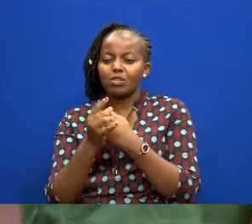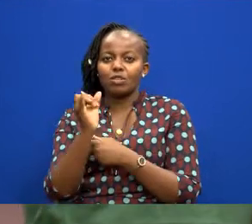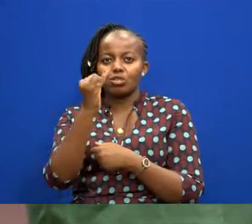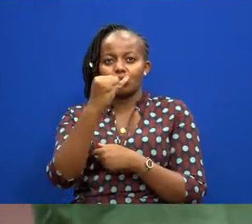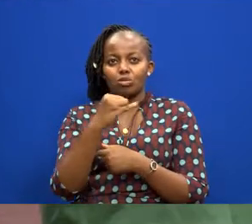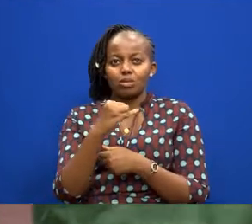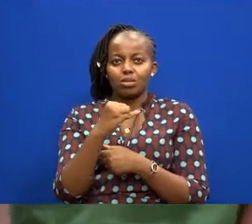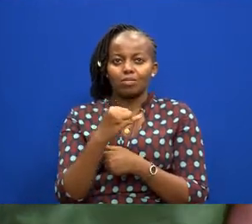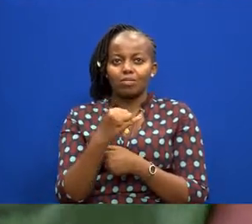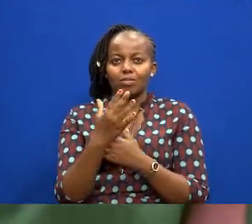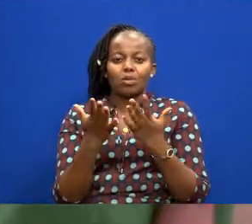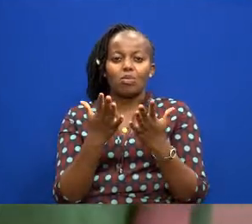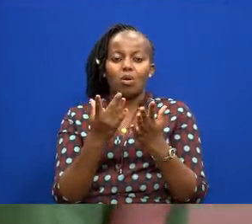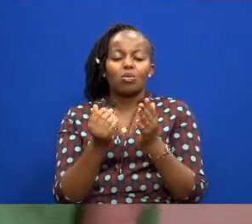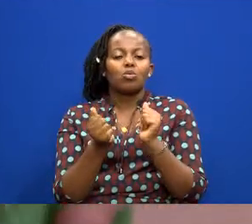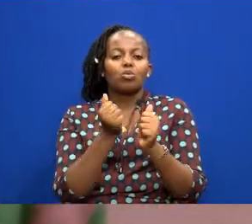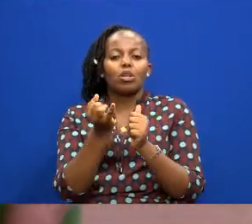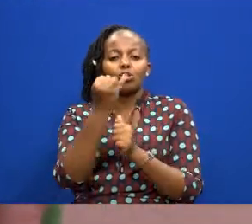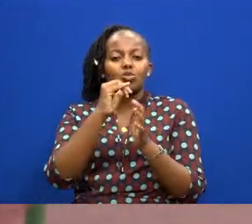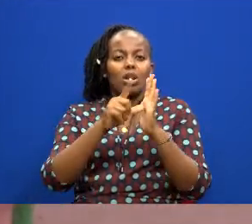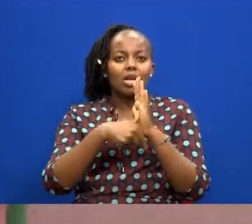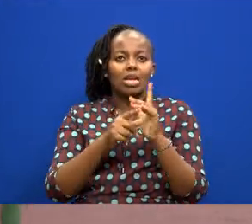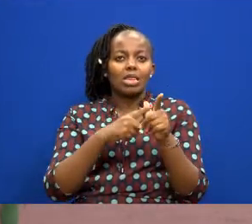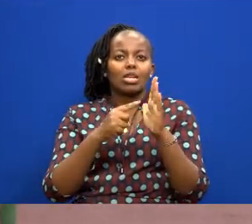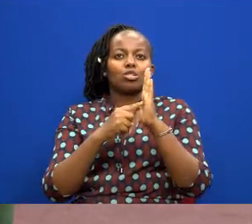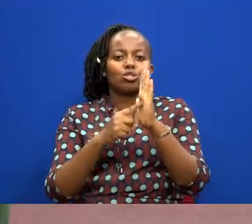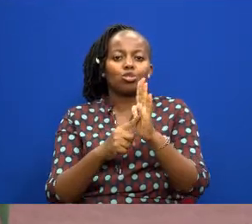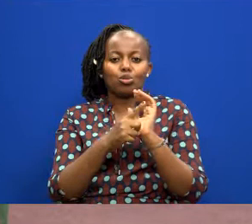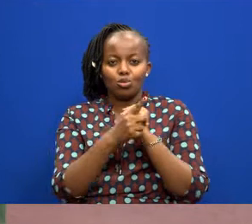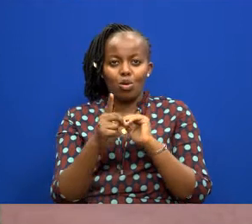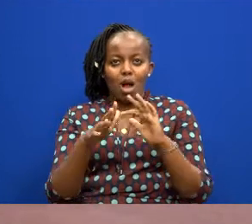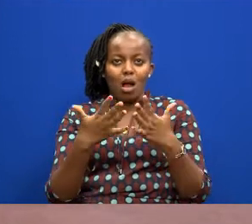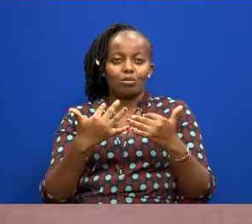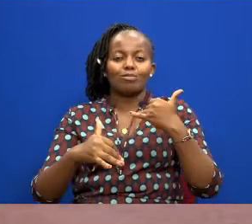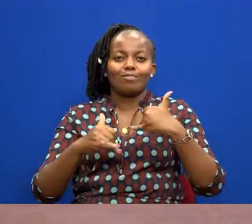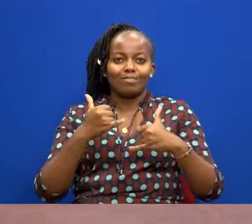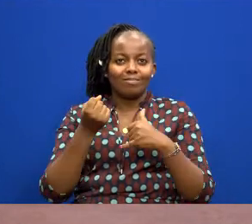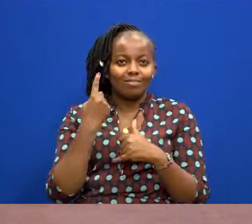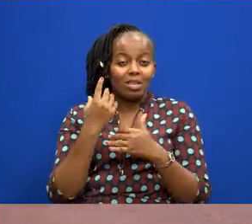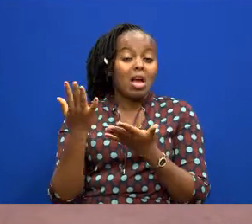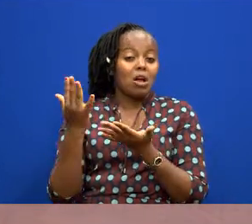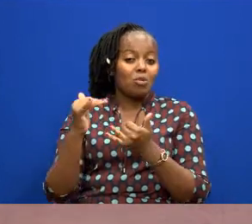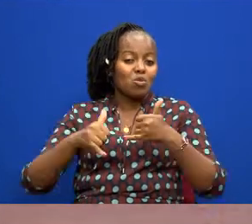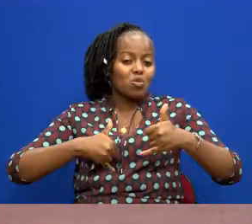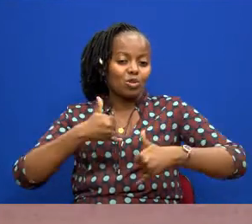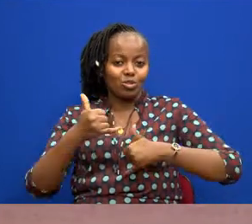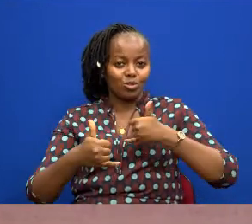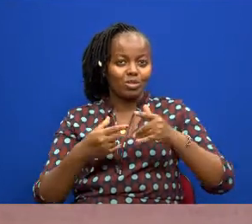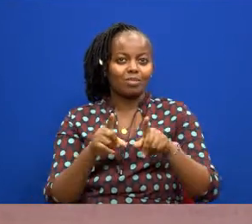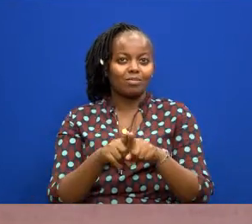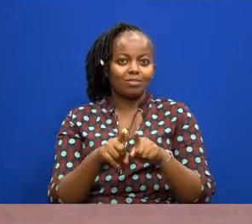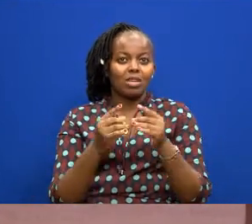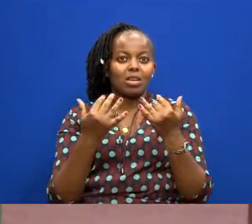draw later and also show us how to play. I hope you enjoyed the game. Now we are going to go back